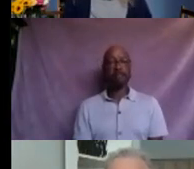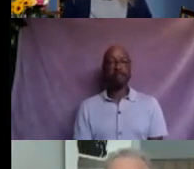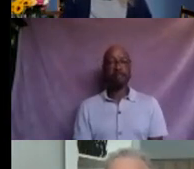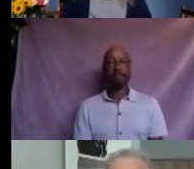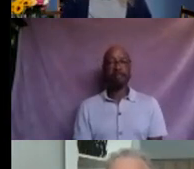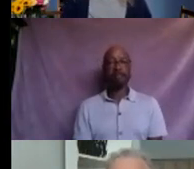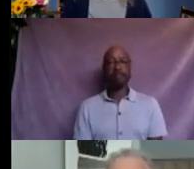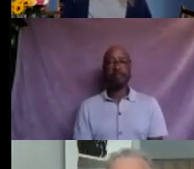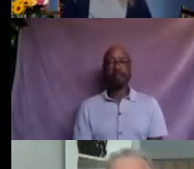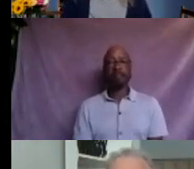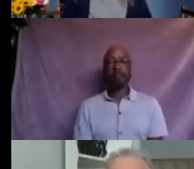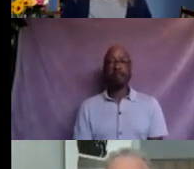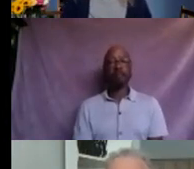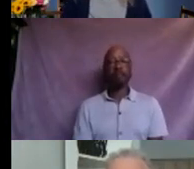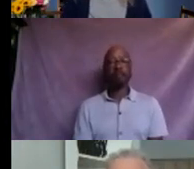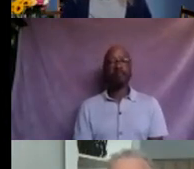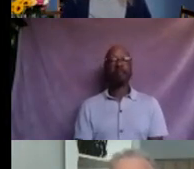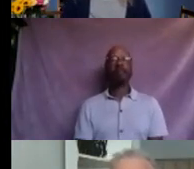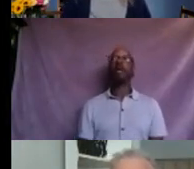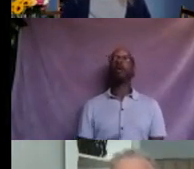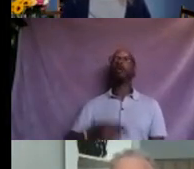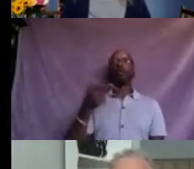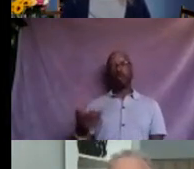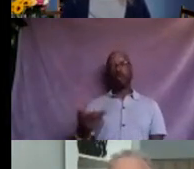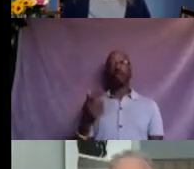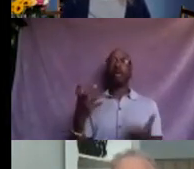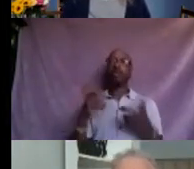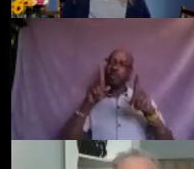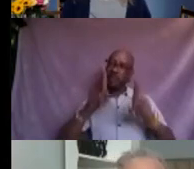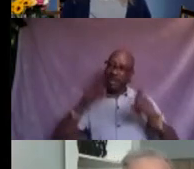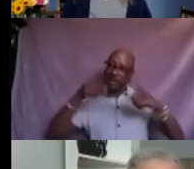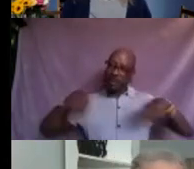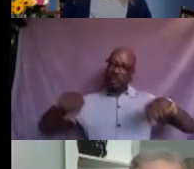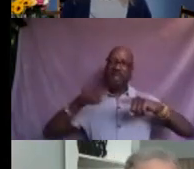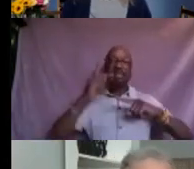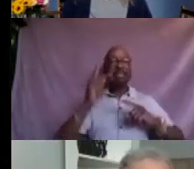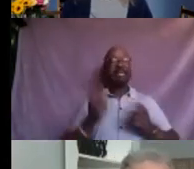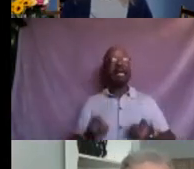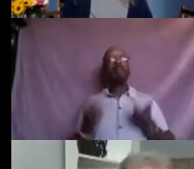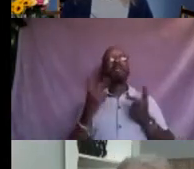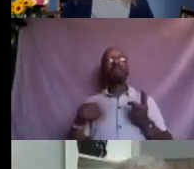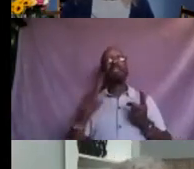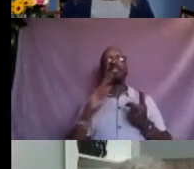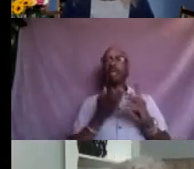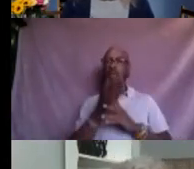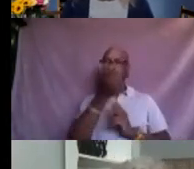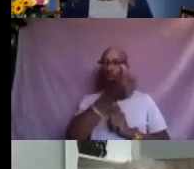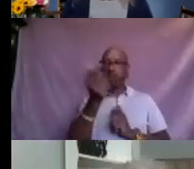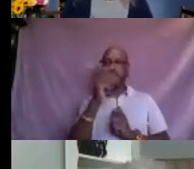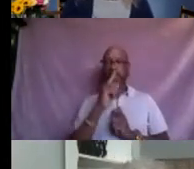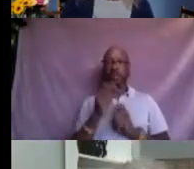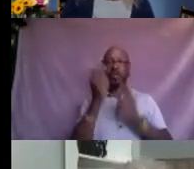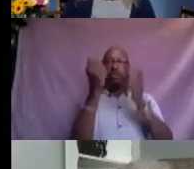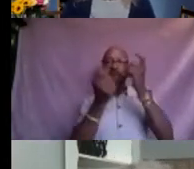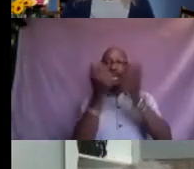Your turn. So I want to kind of give you a little bit of test and see how many of these things you can get through. So I want you to edit the class